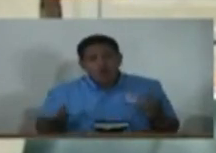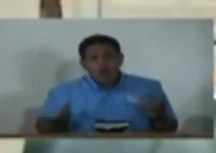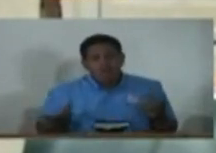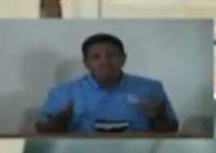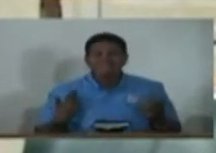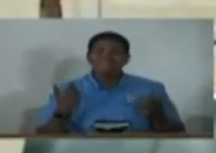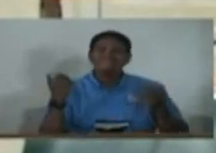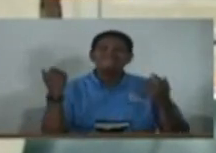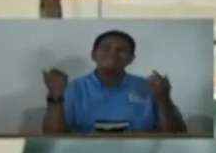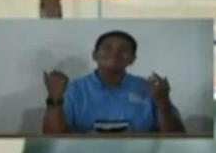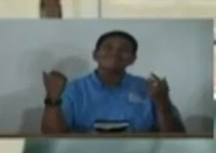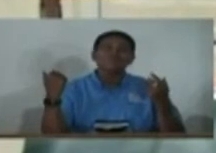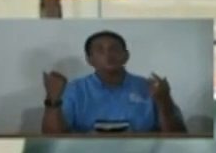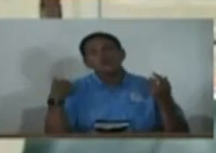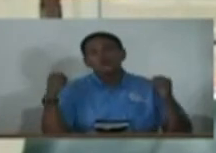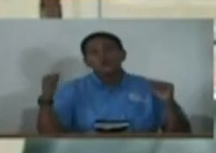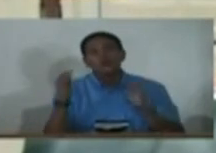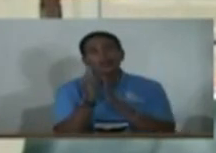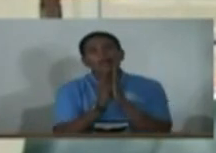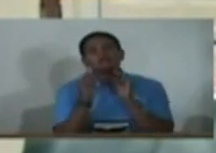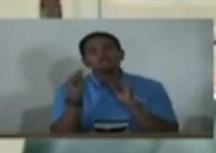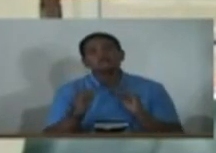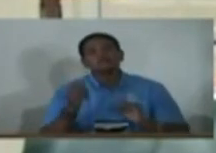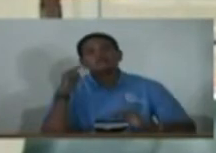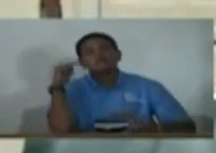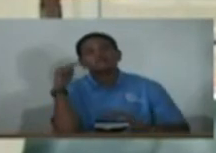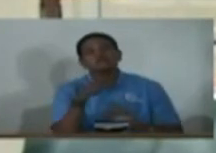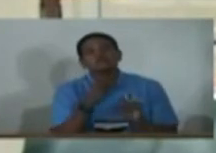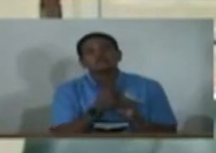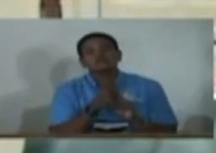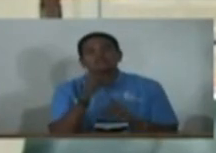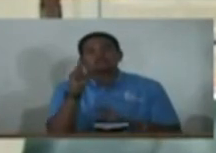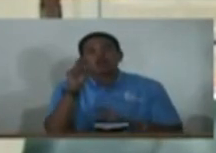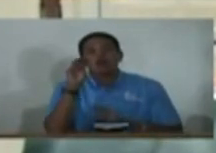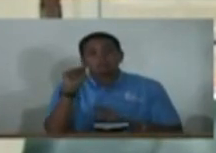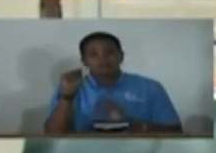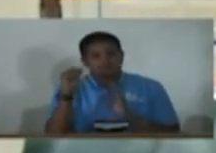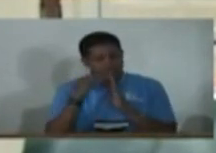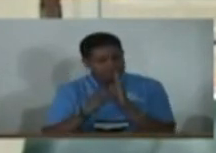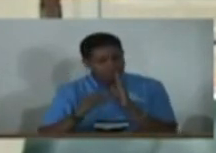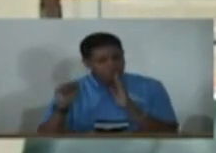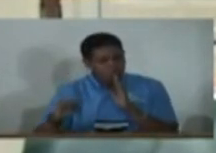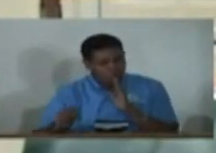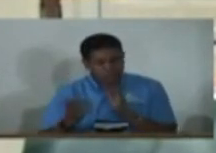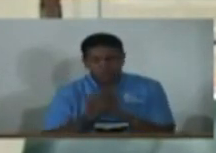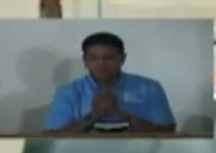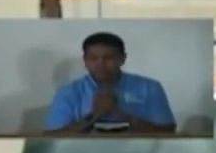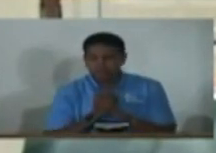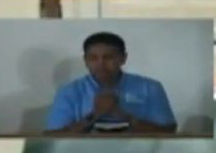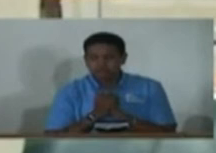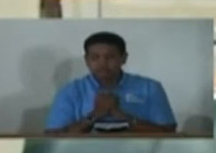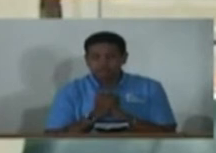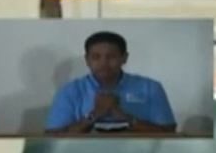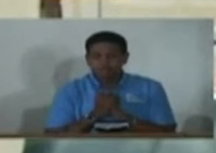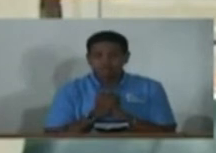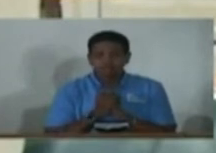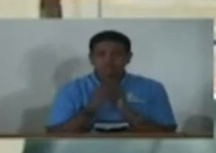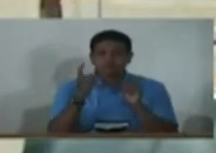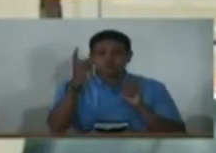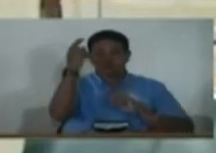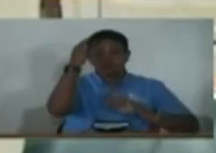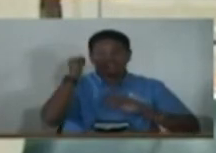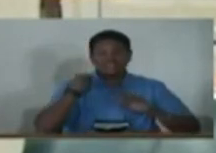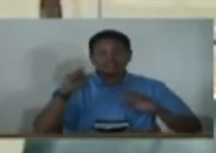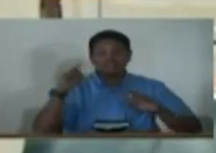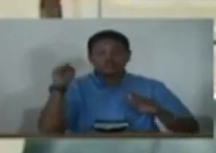I guess we could legislate for it in the DRMA, but to give a reason that I need to go